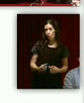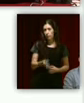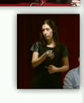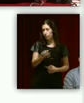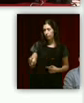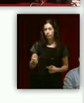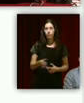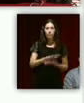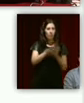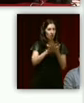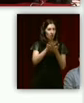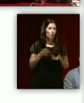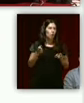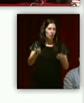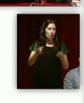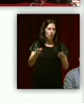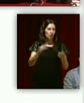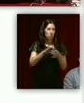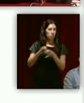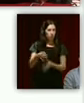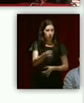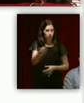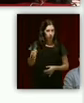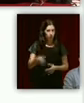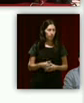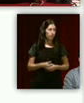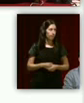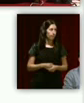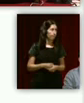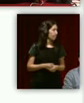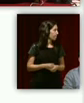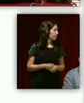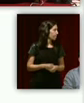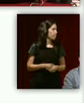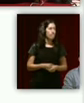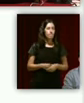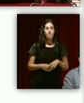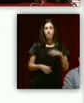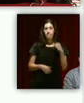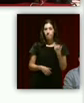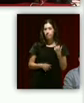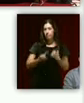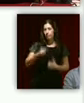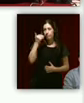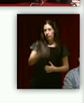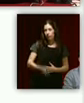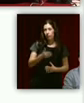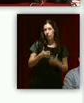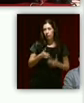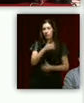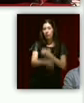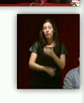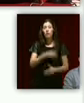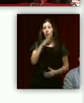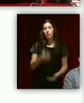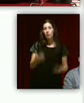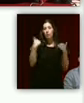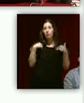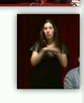you buy them separately. So from the cost perspective, it is just perfect. This was the important part with this